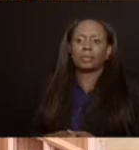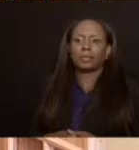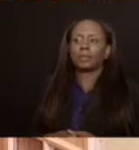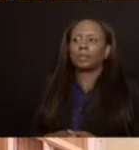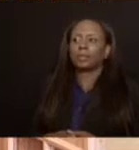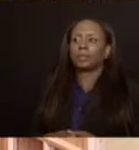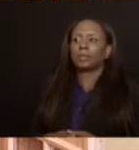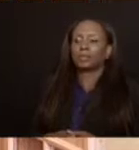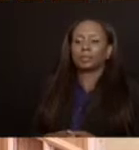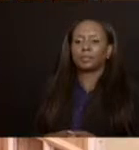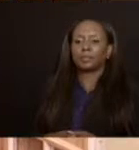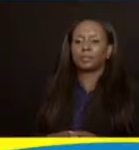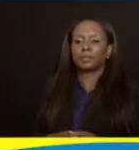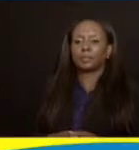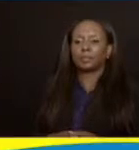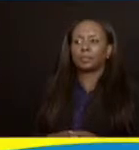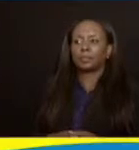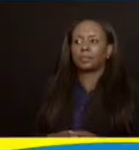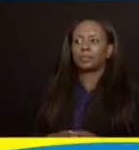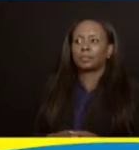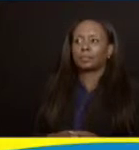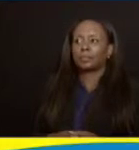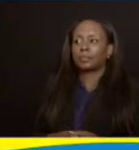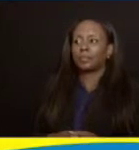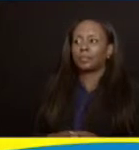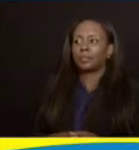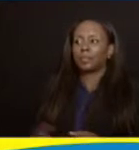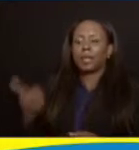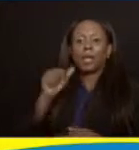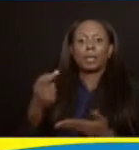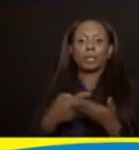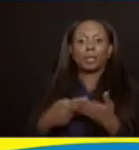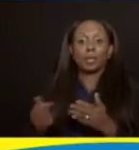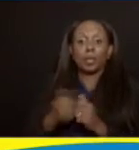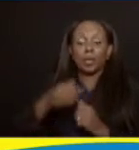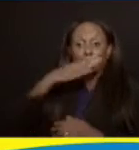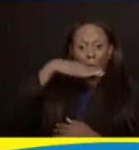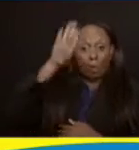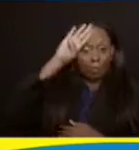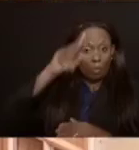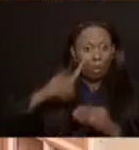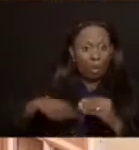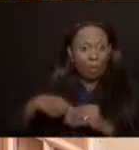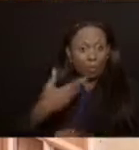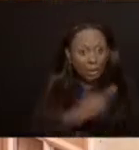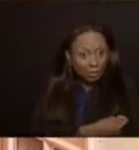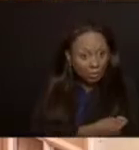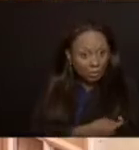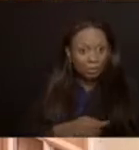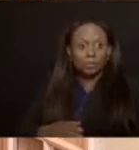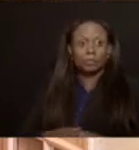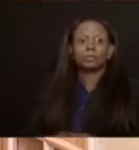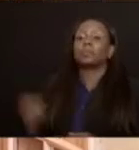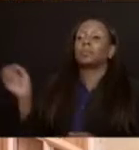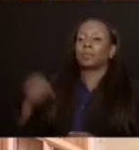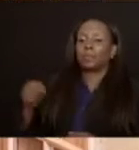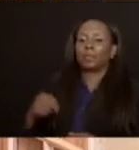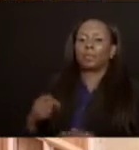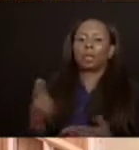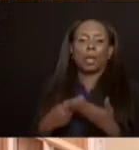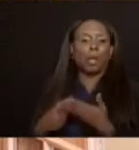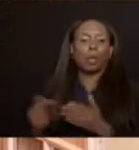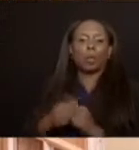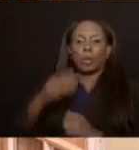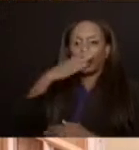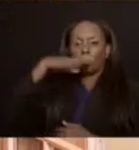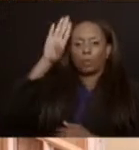Are there any talks with Havana about the Abdala vaccine? There have been talks generally with Cuba on all of the vaccines,